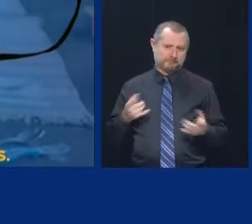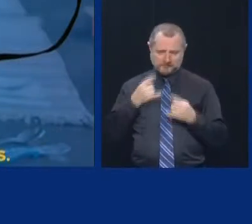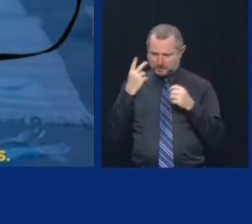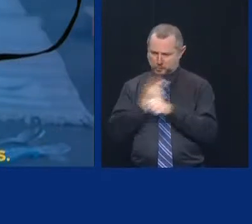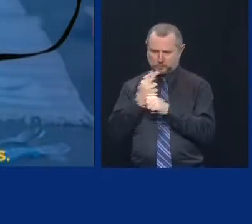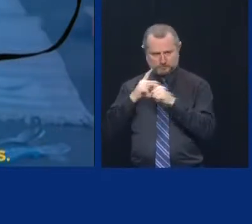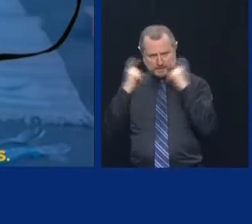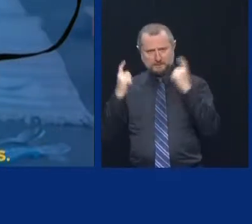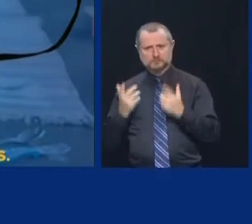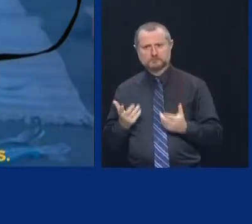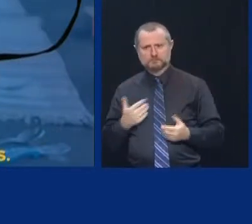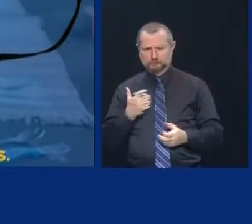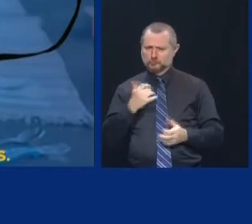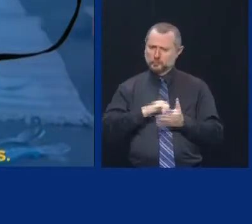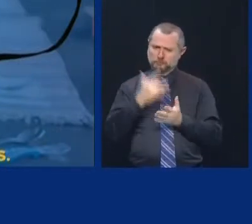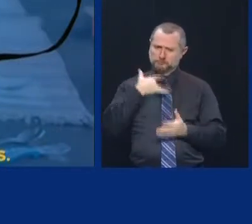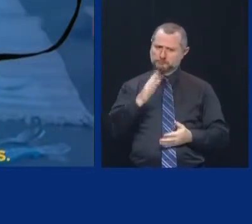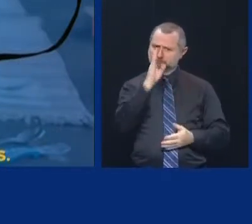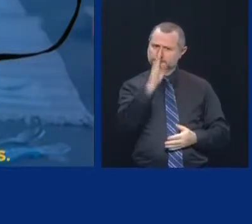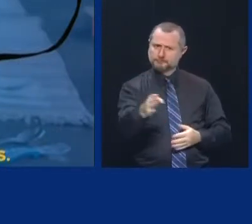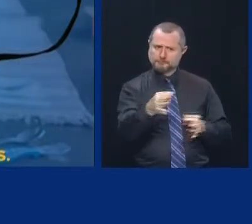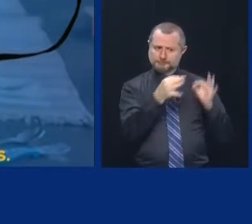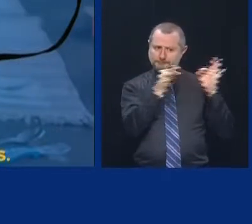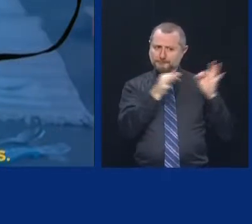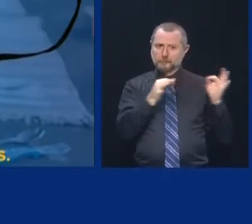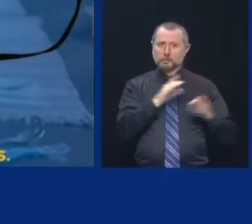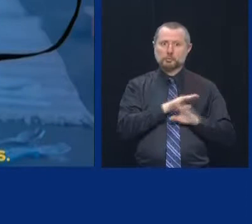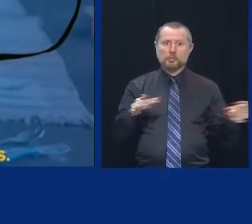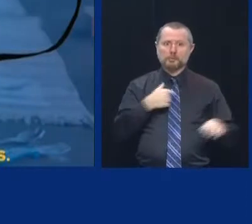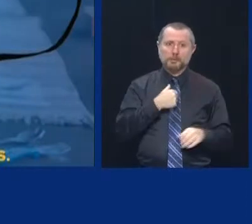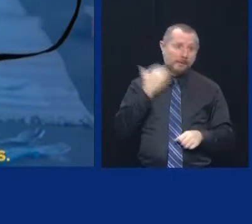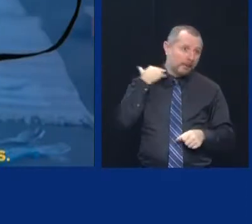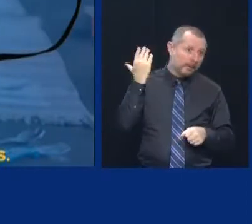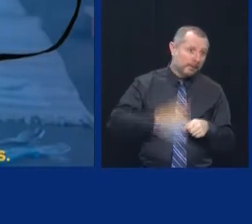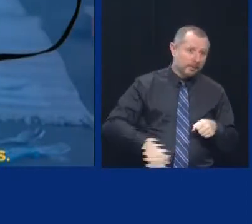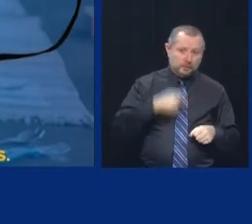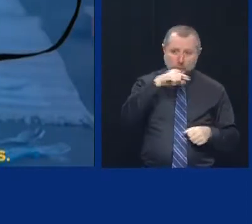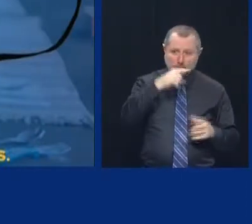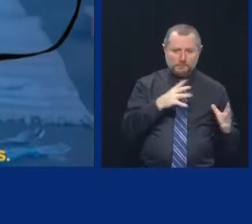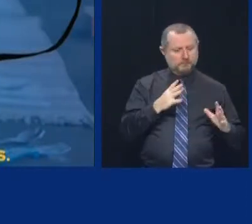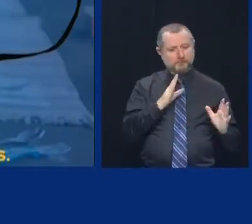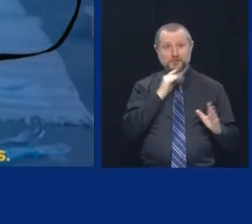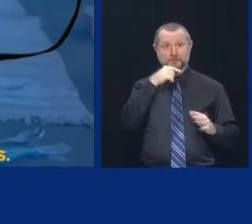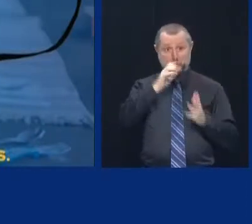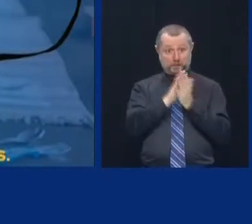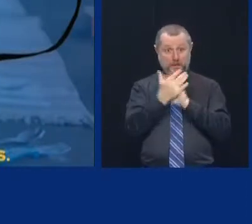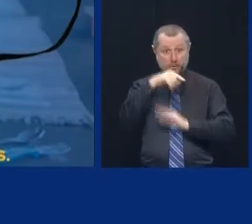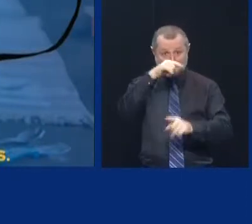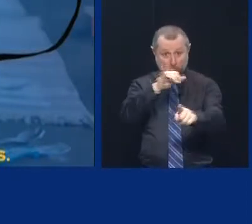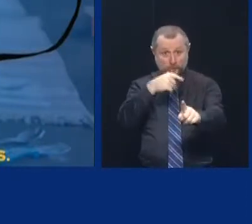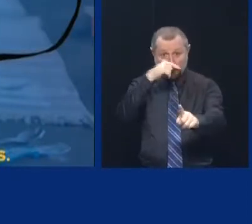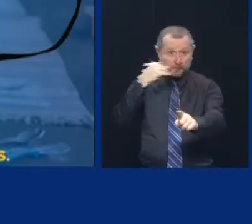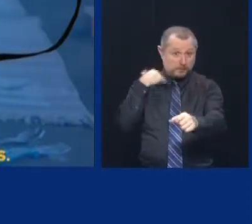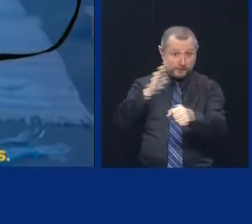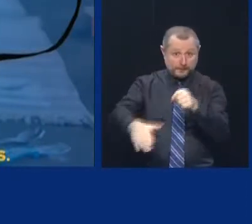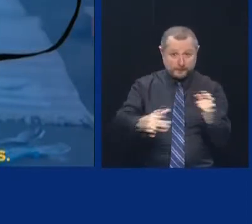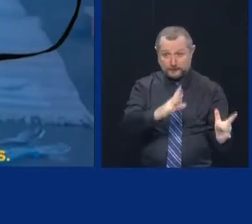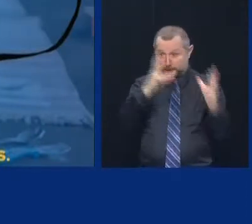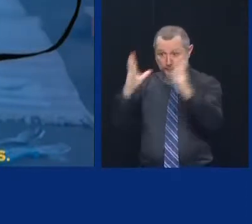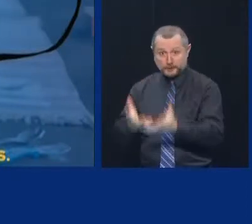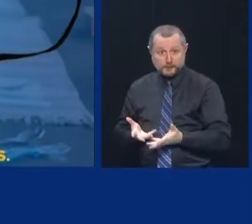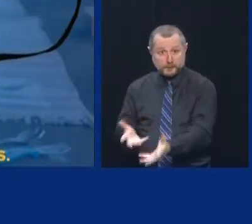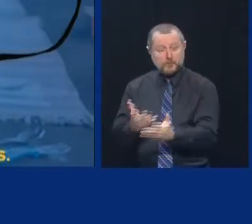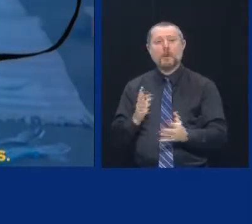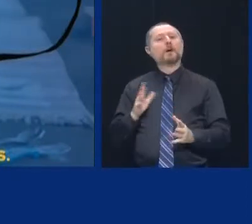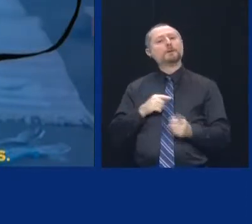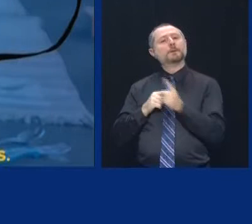is. Don't be a turkey. Wear a mask this Thanksgiving. Be smart. Let's get